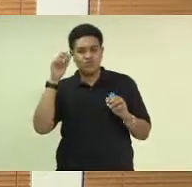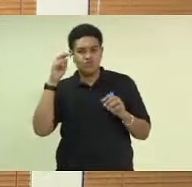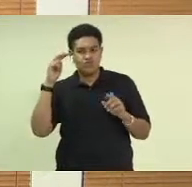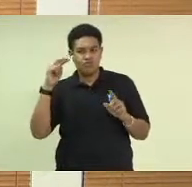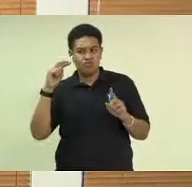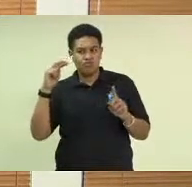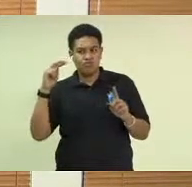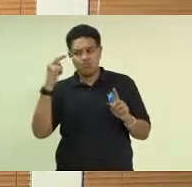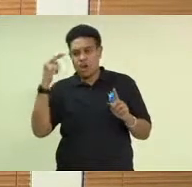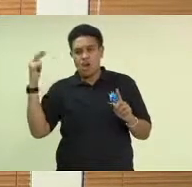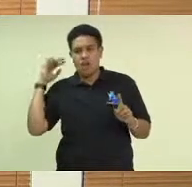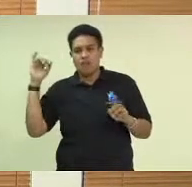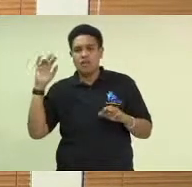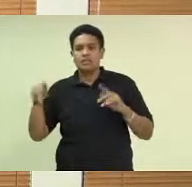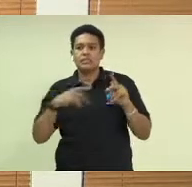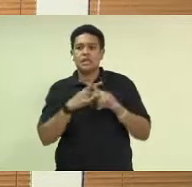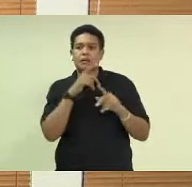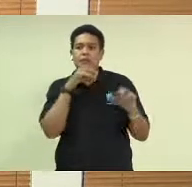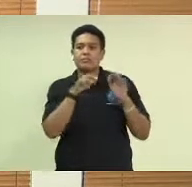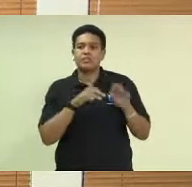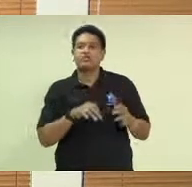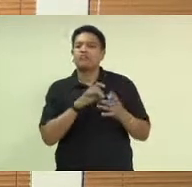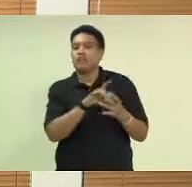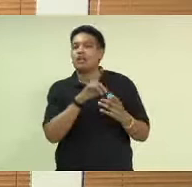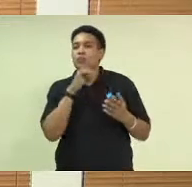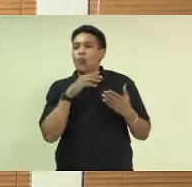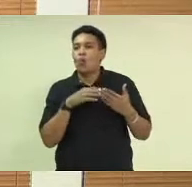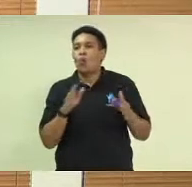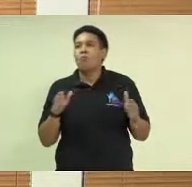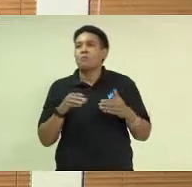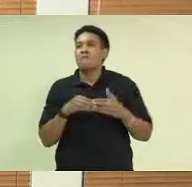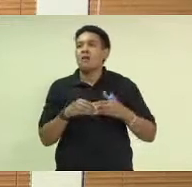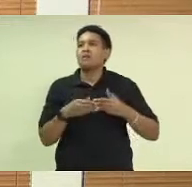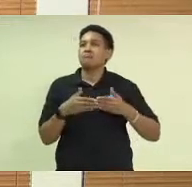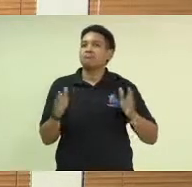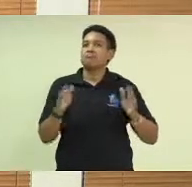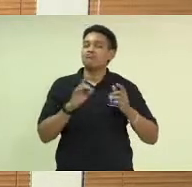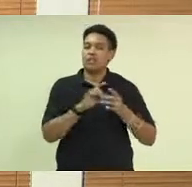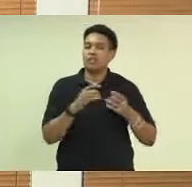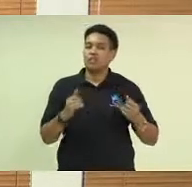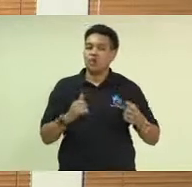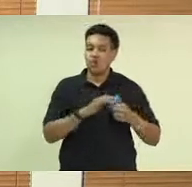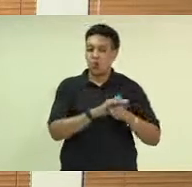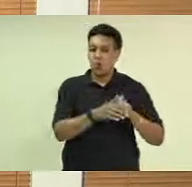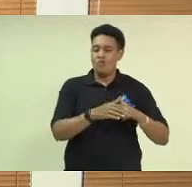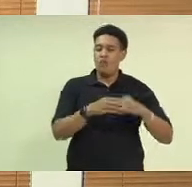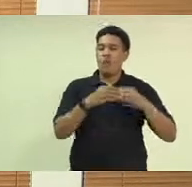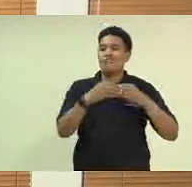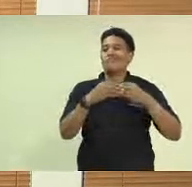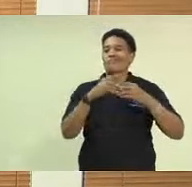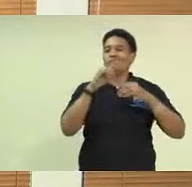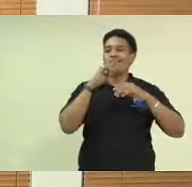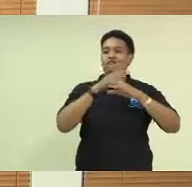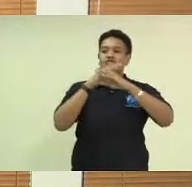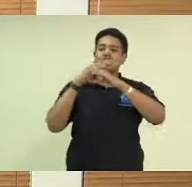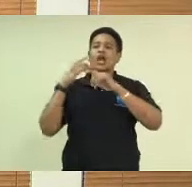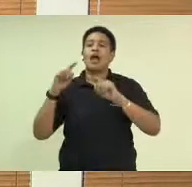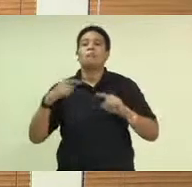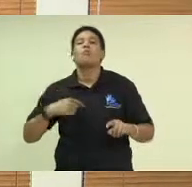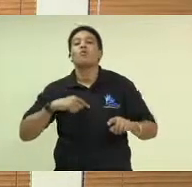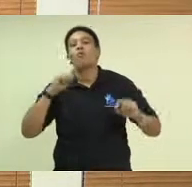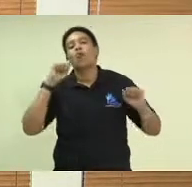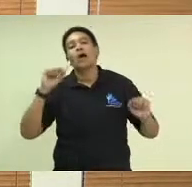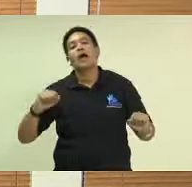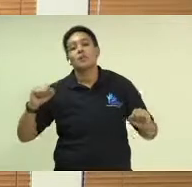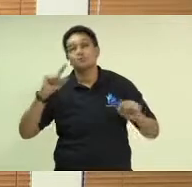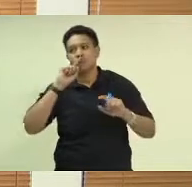around doctors related to measures related to the COVID or the easing of restrictions. I think we were able to